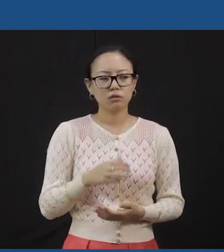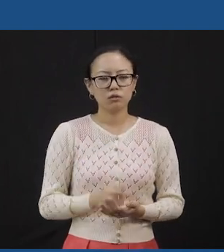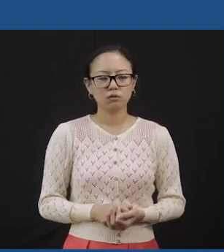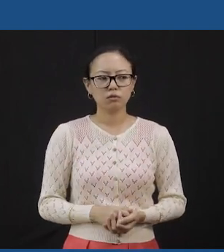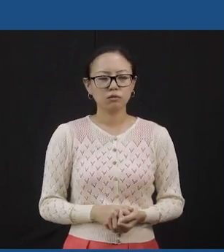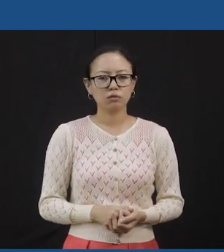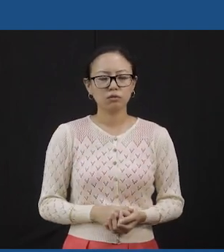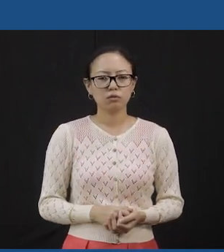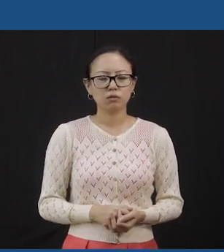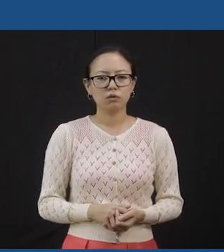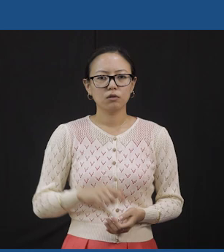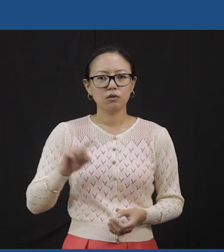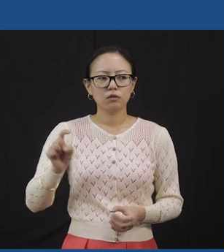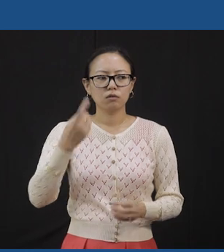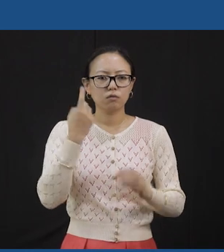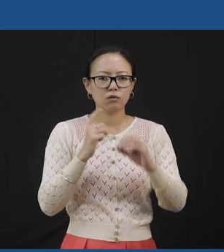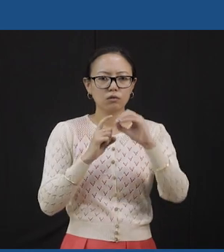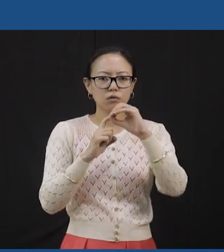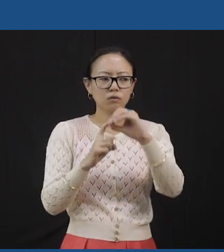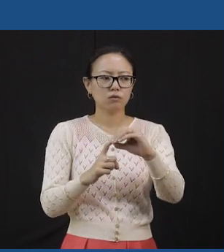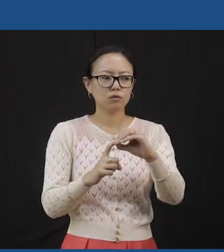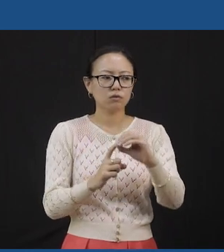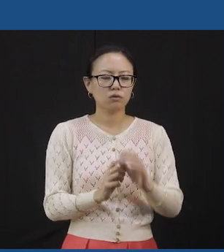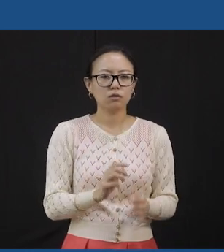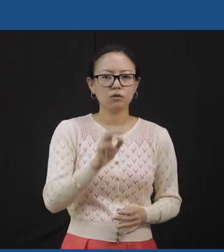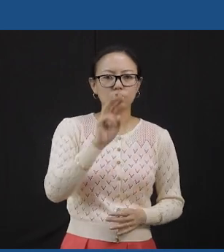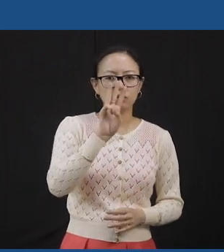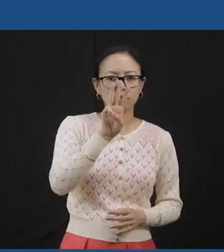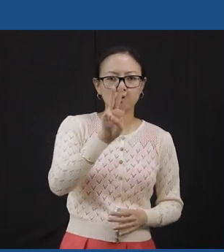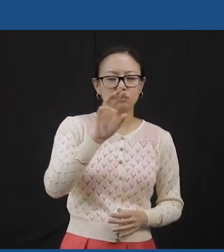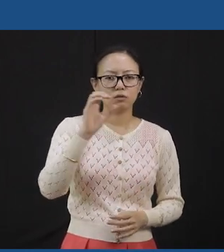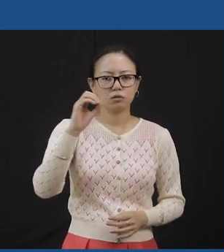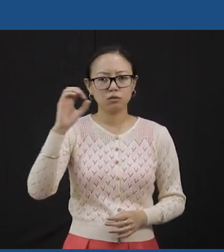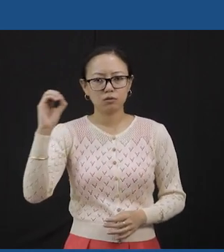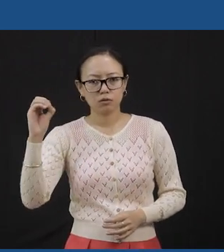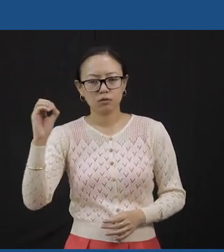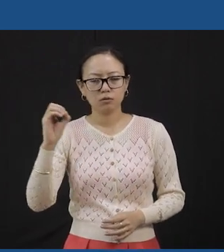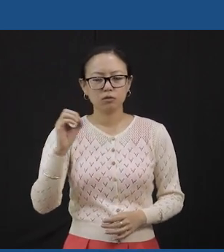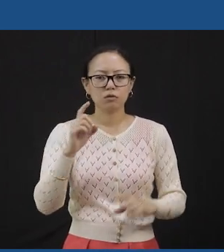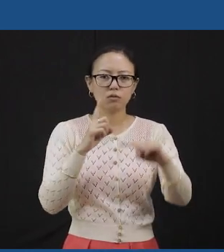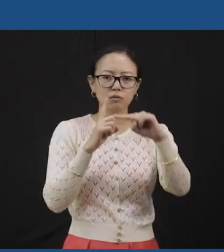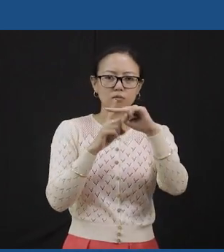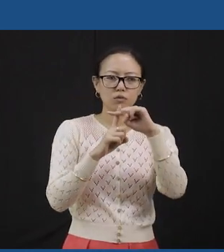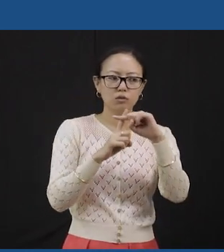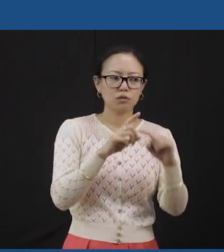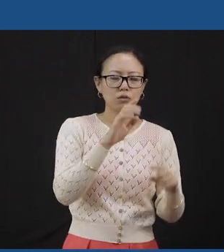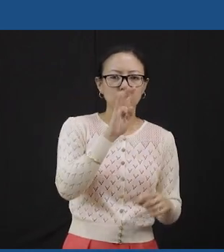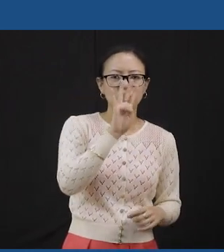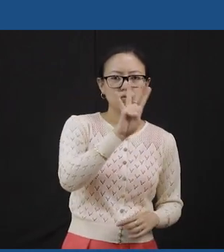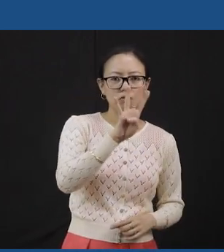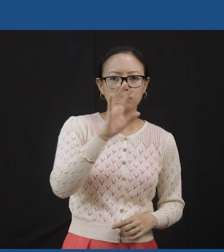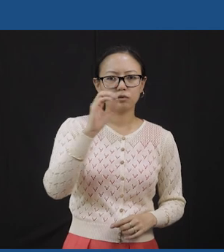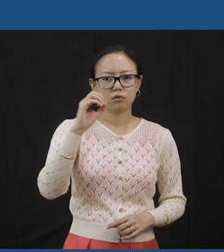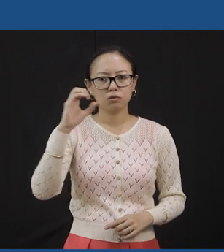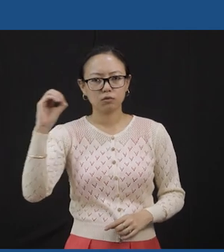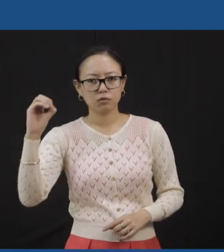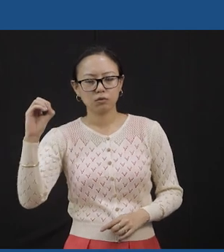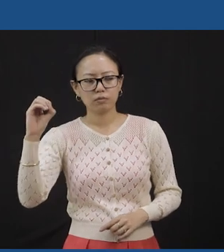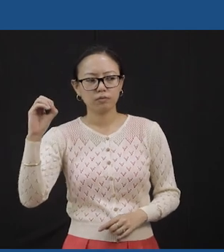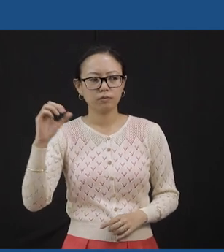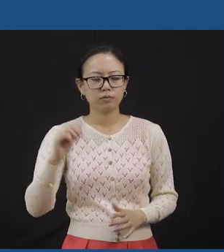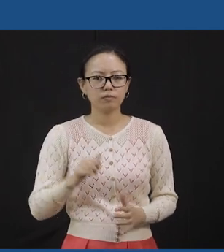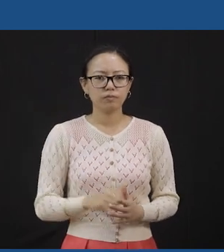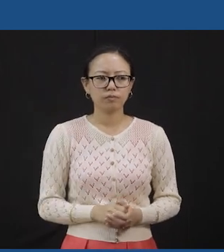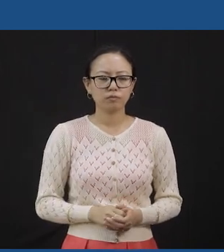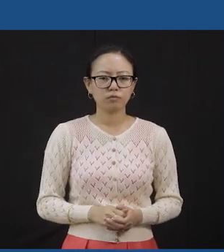So the first question is 300 plus 400. So likewise, we will add it according to